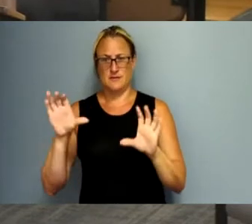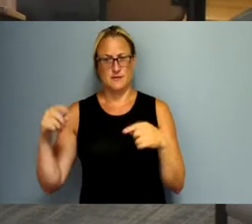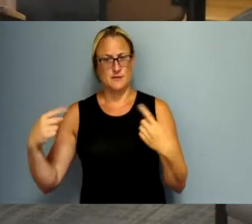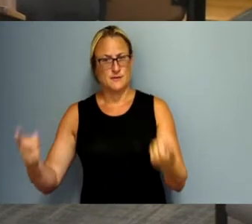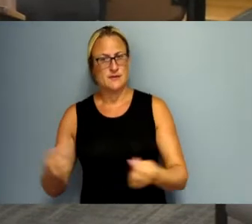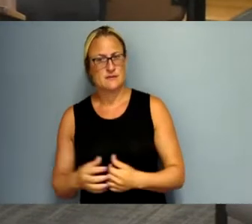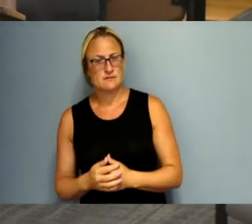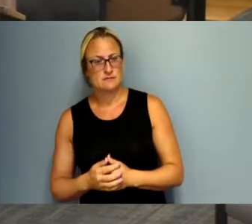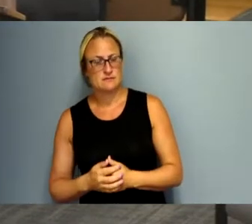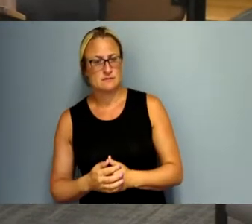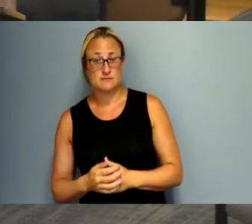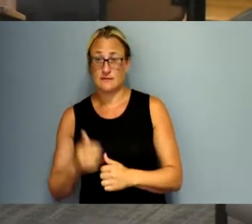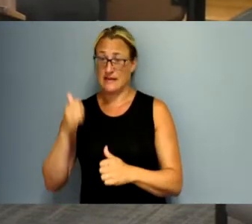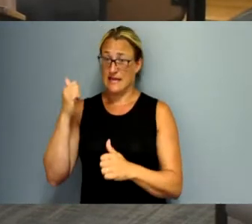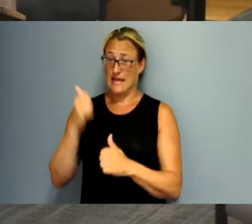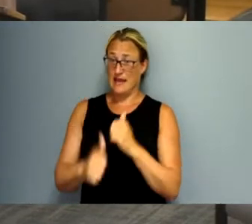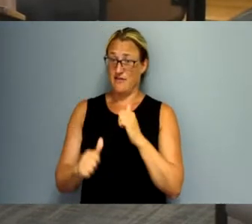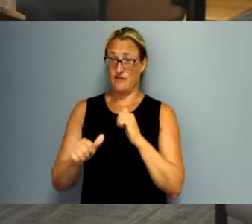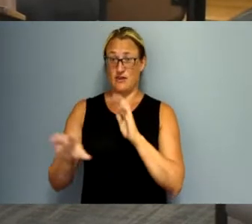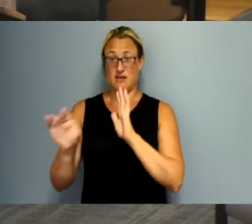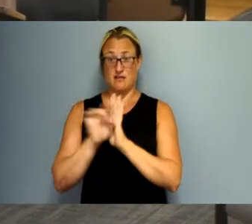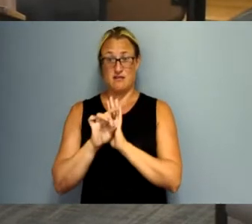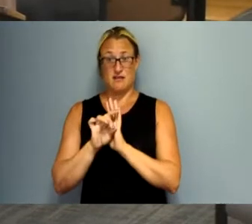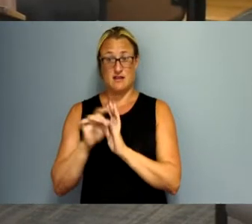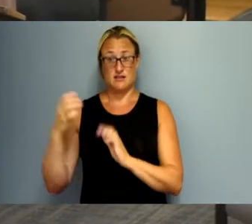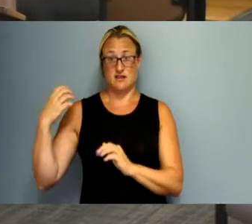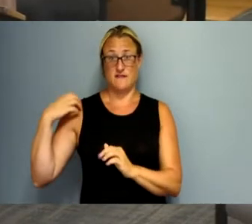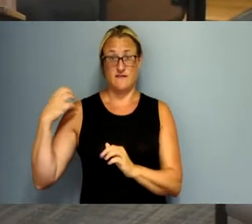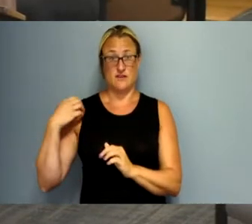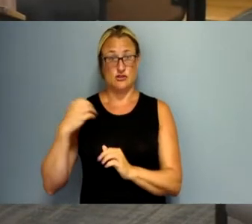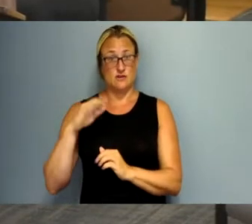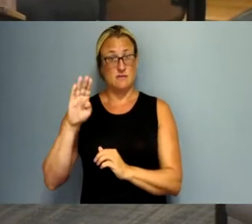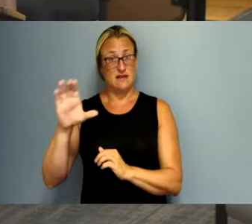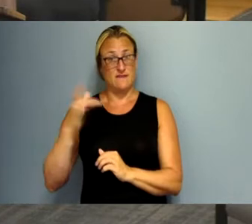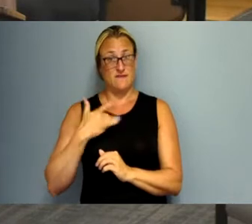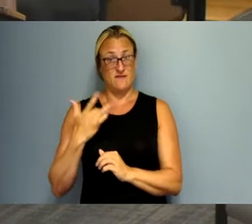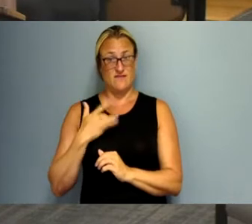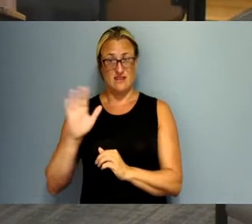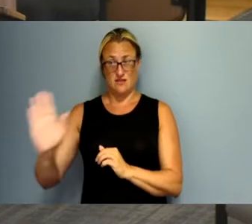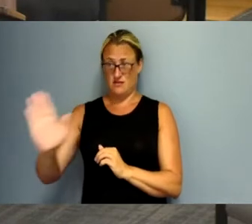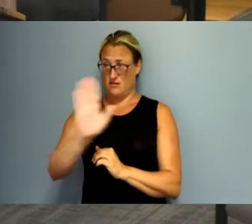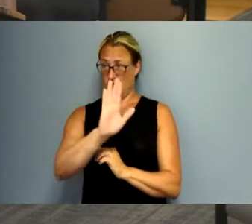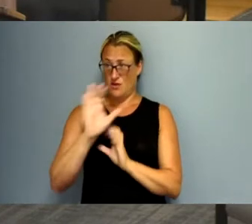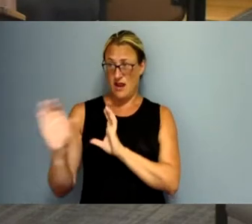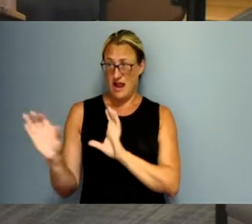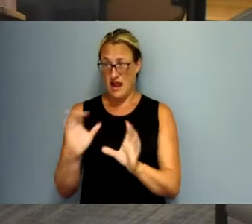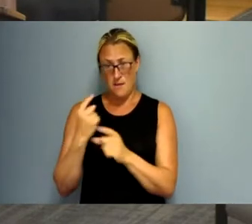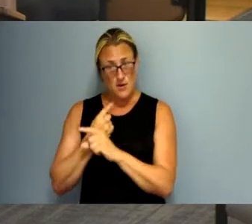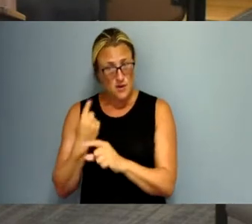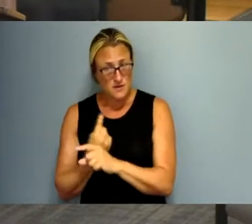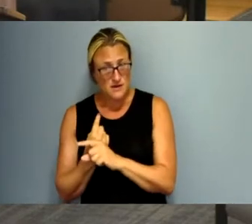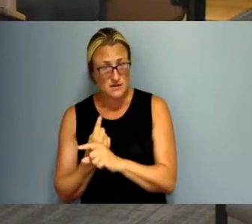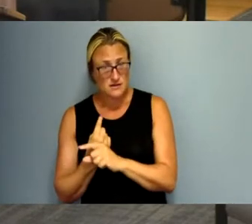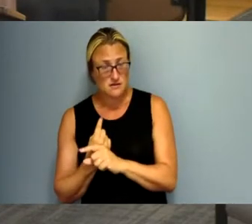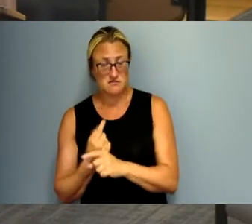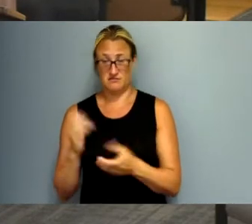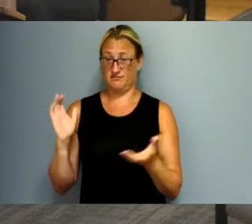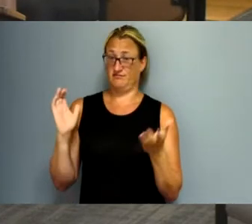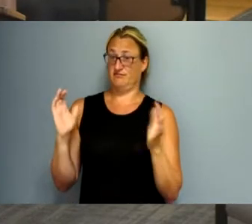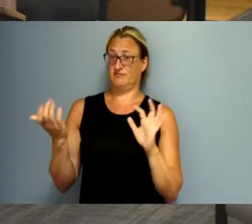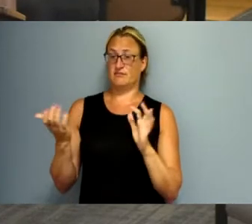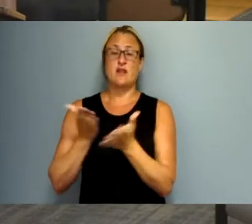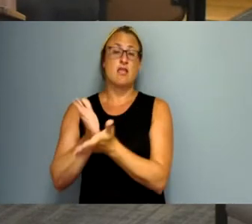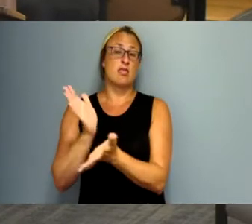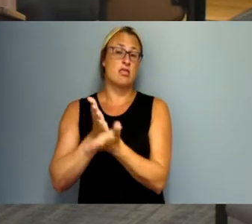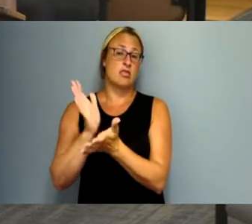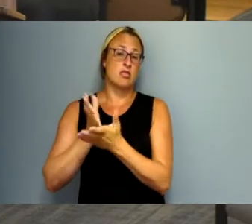every elected official in Bucks County think their actions are appropriate? It appears that everyone condones their behavior, and